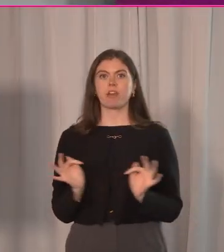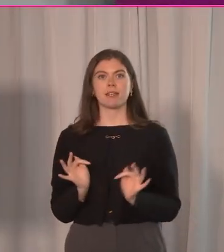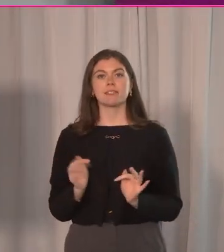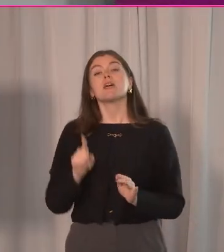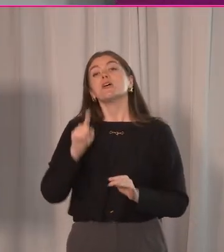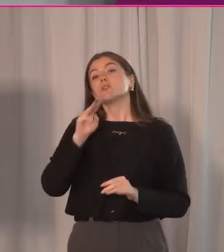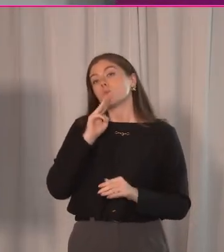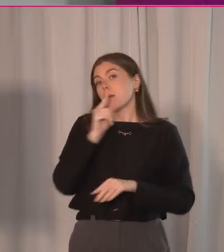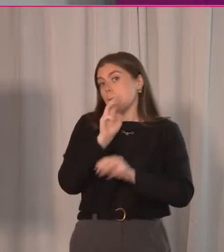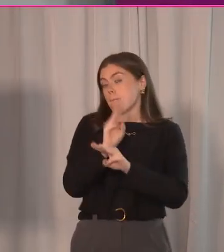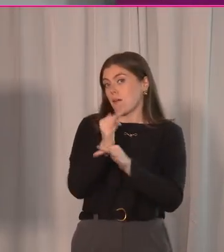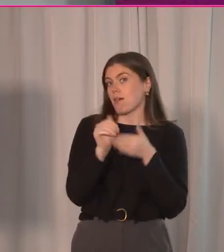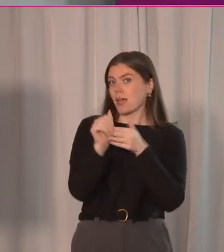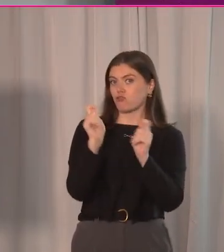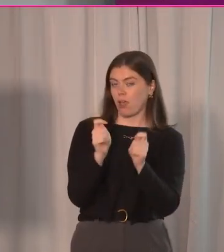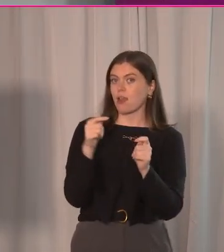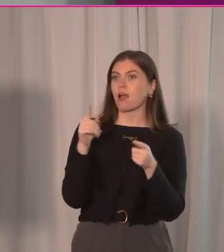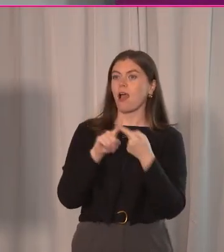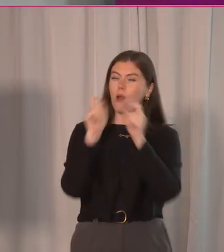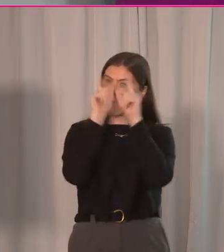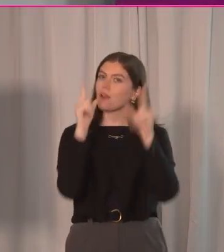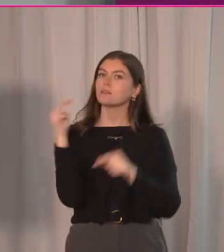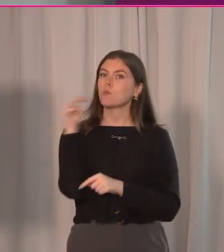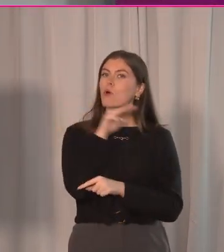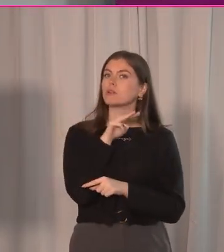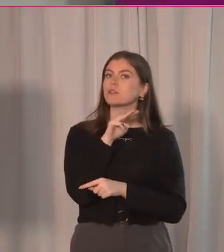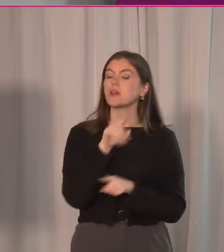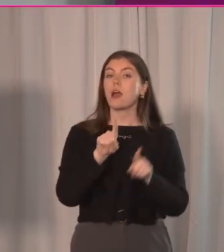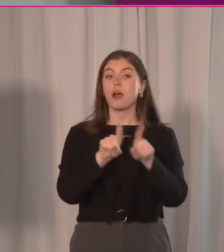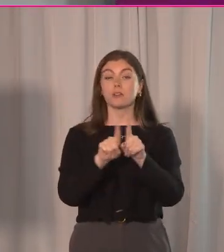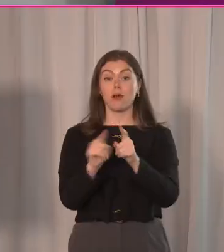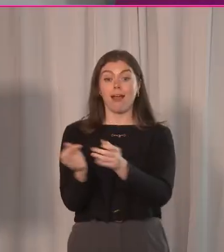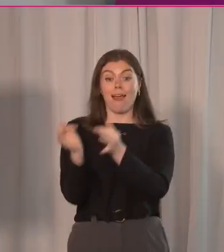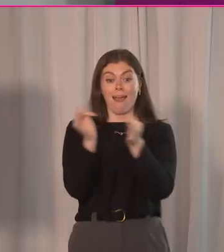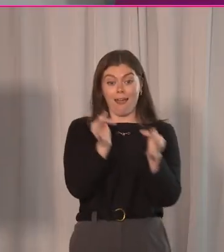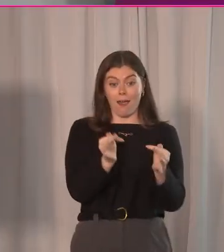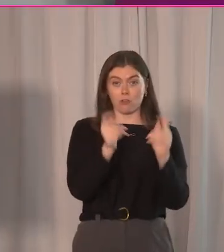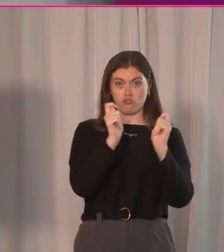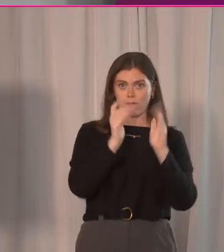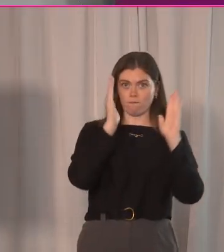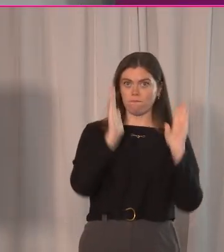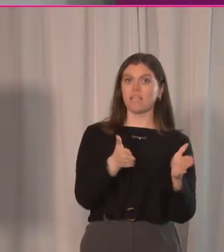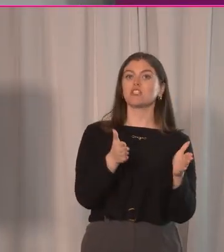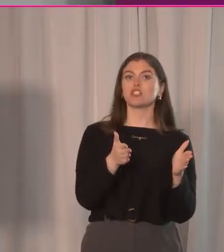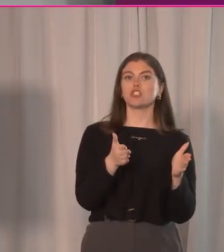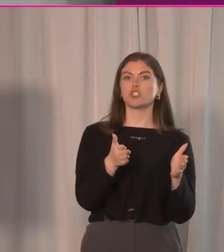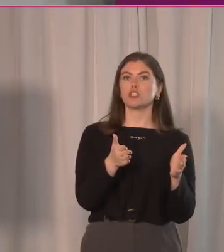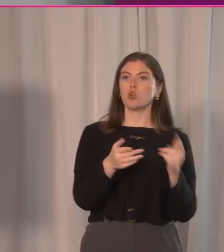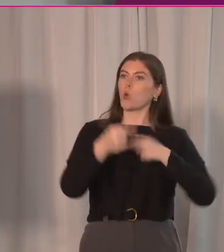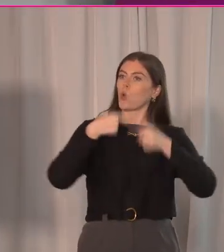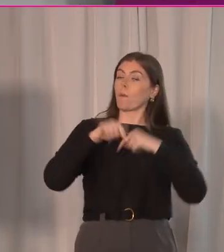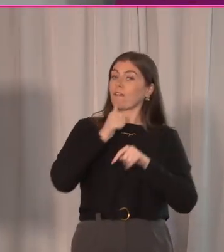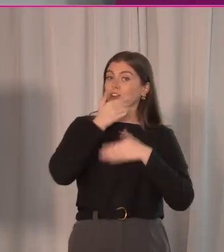training and awareness, and also after doing the training, I suppose go back to that first